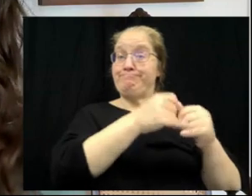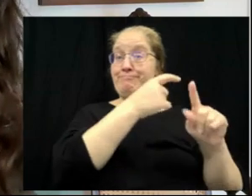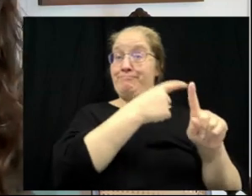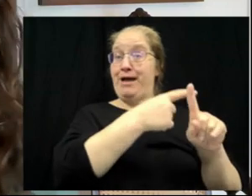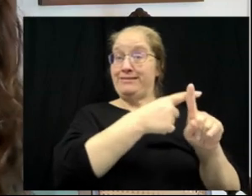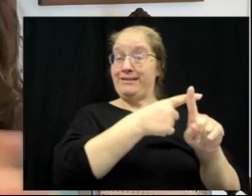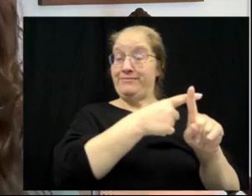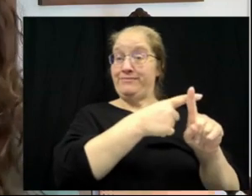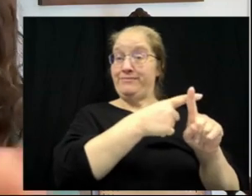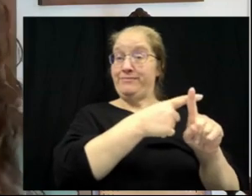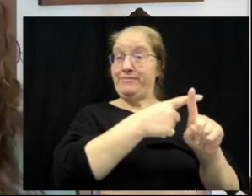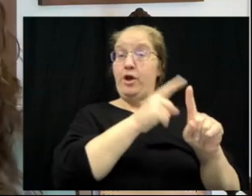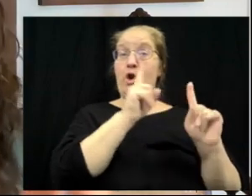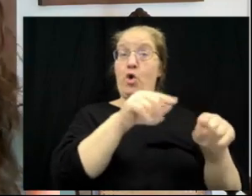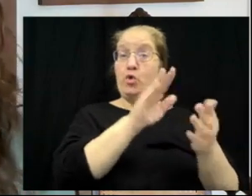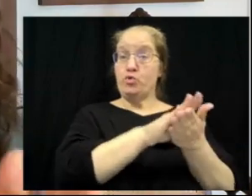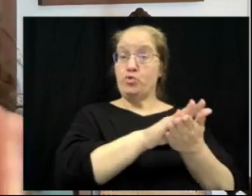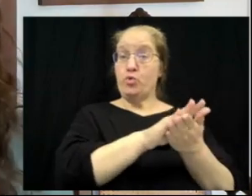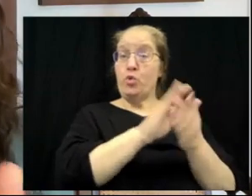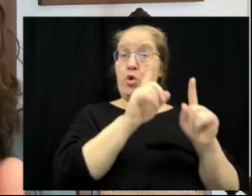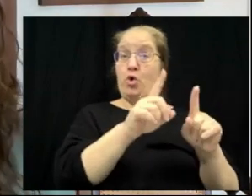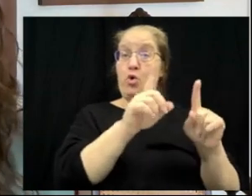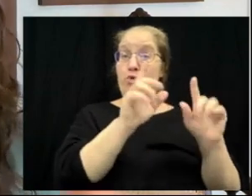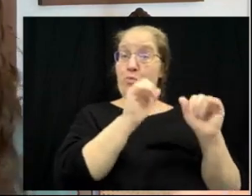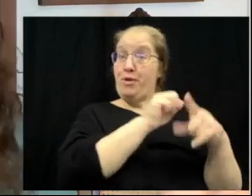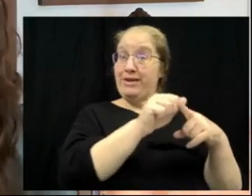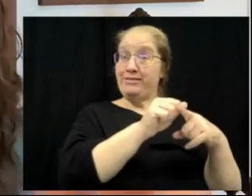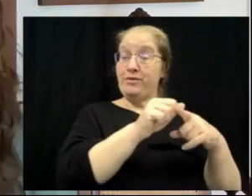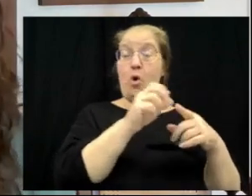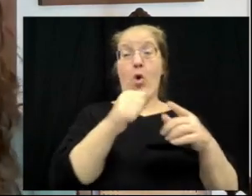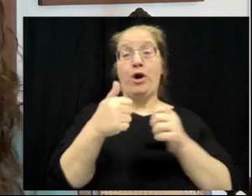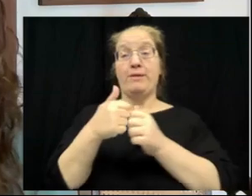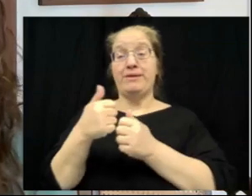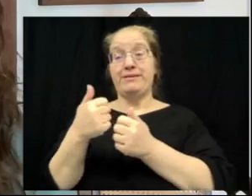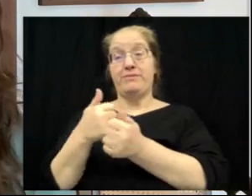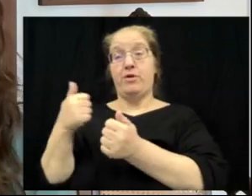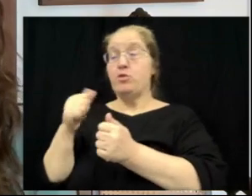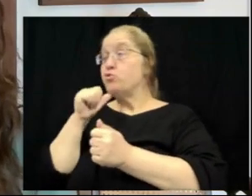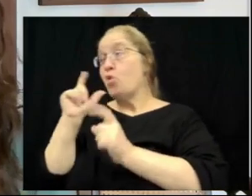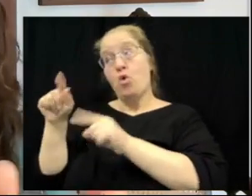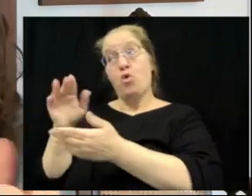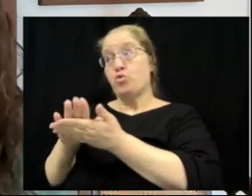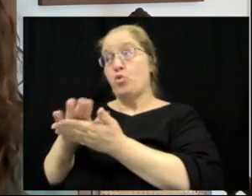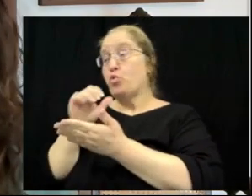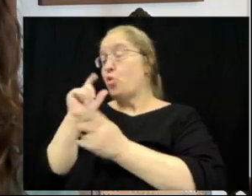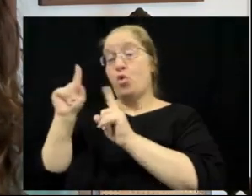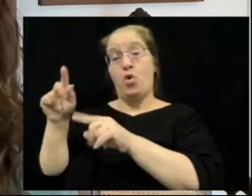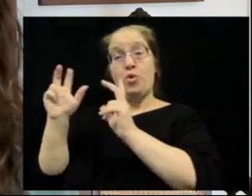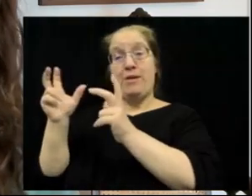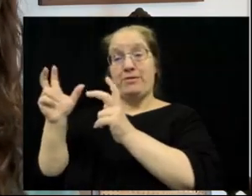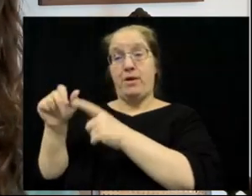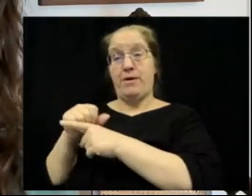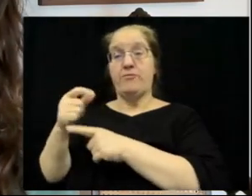go to basketball practice, or it could be deterring. When you don't go to school, you don't get to go to basketball practice. For us, it was really that